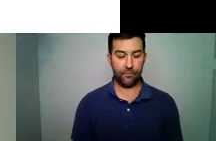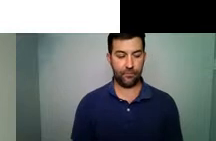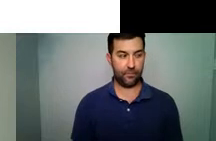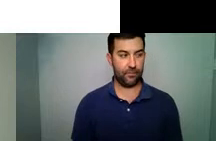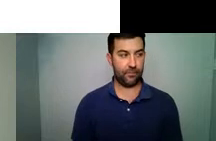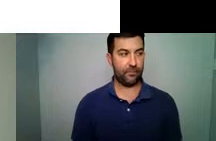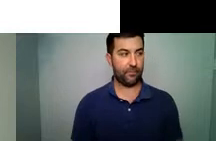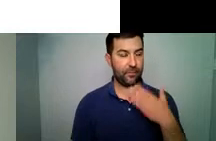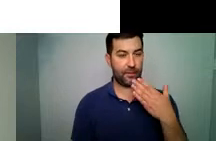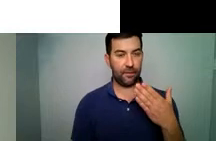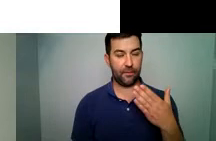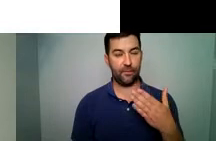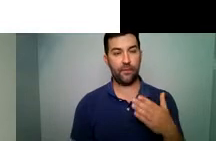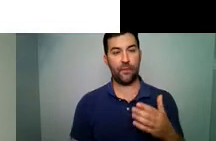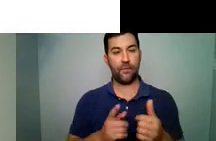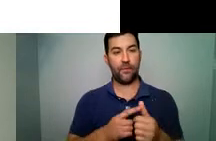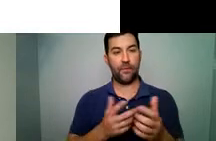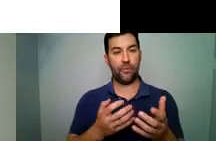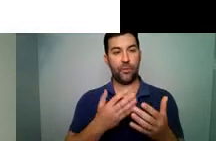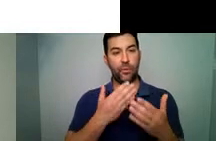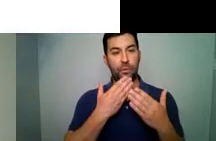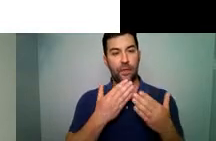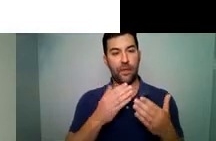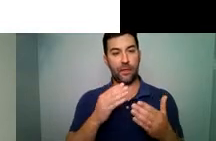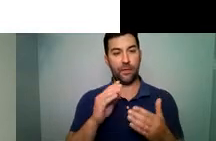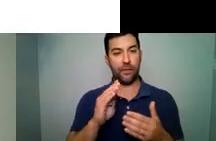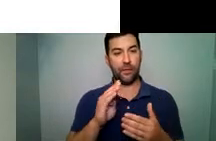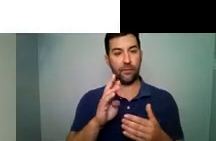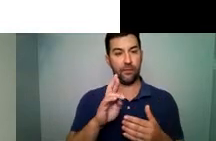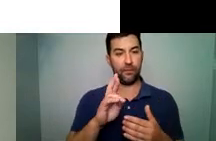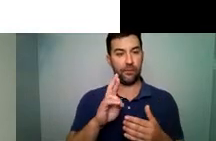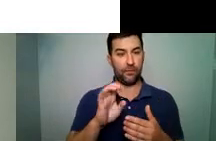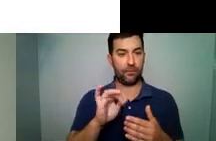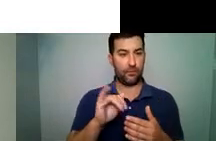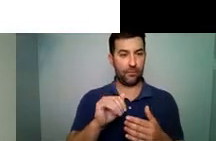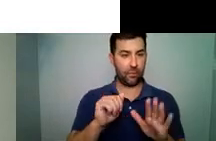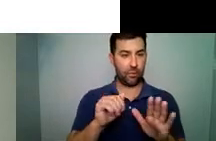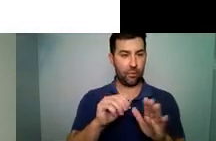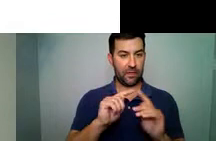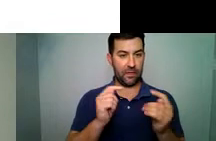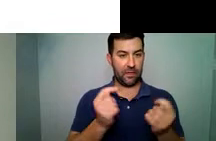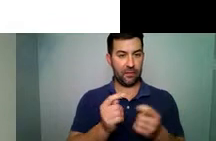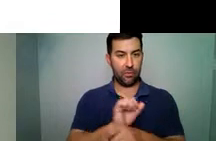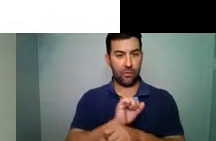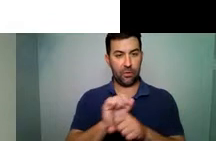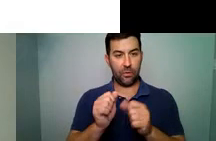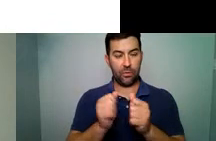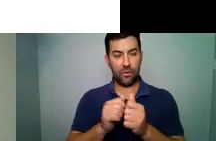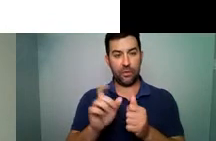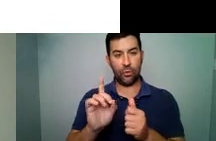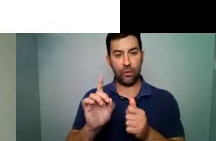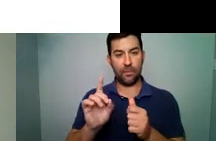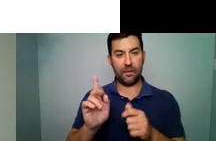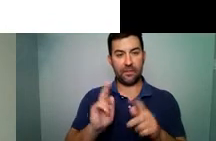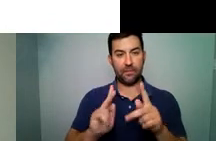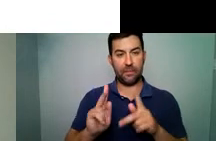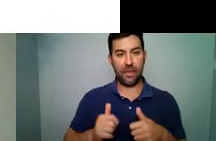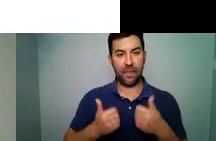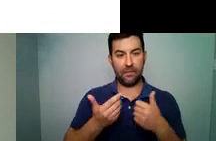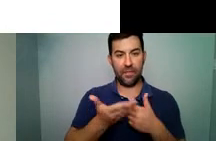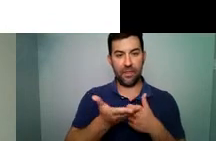Thank you. First, I just wanted to thank Breen and her team for working so well with Dormont's residents, as well as